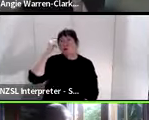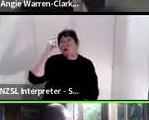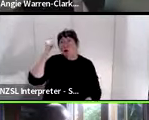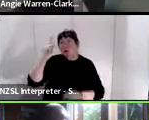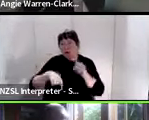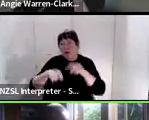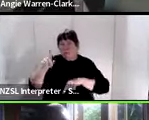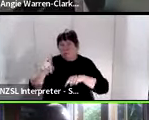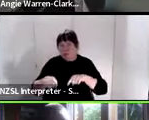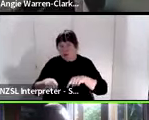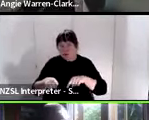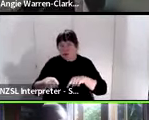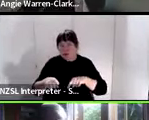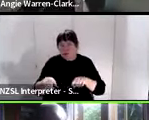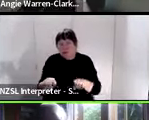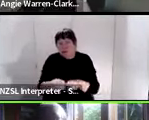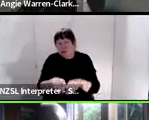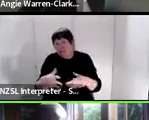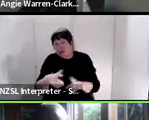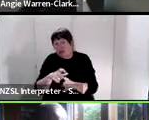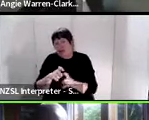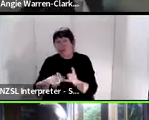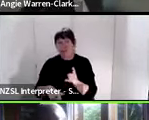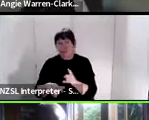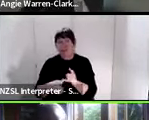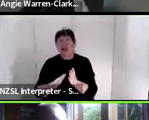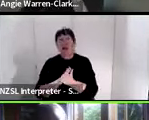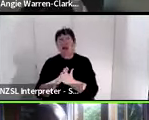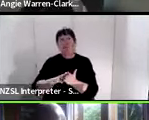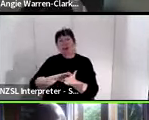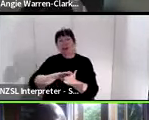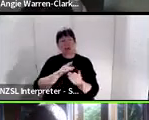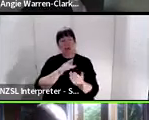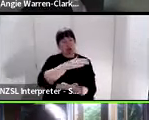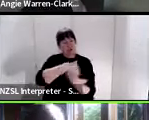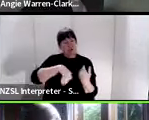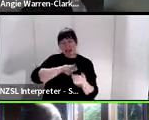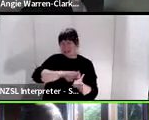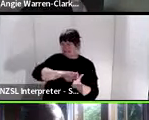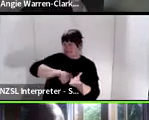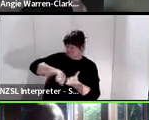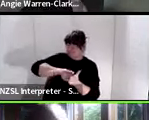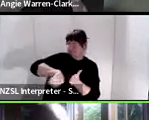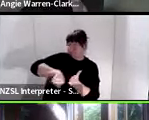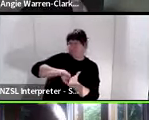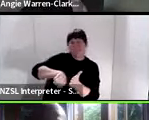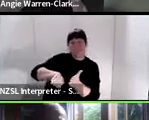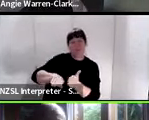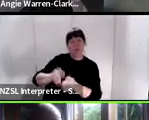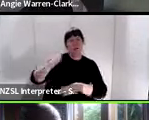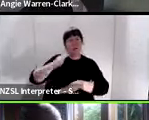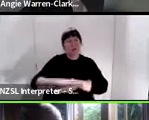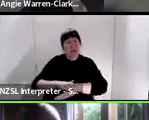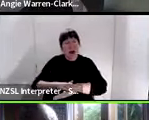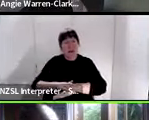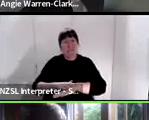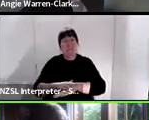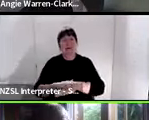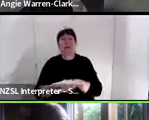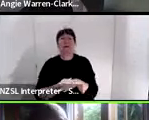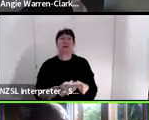as with any disability, you're disenfranchised by society at every single point. So